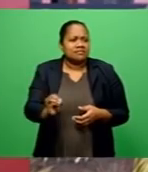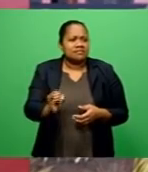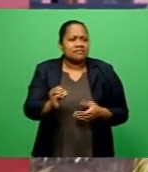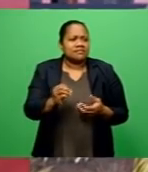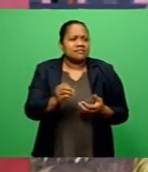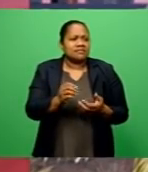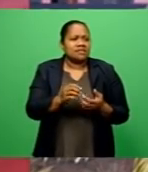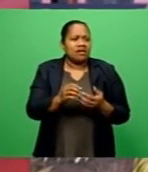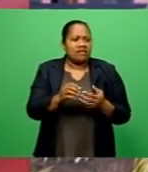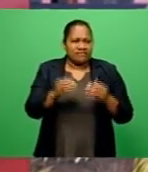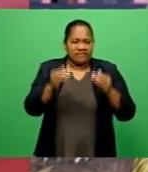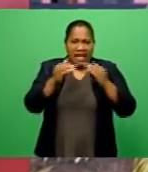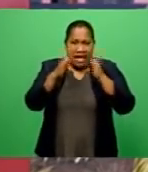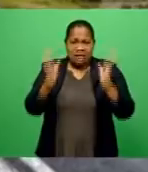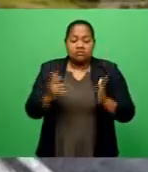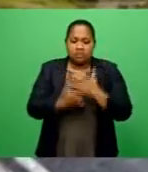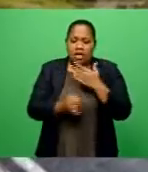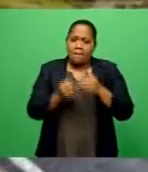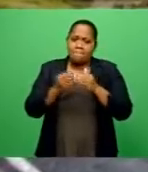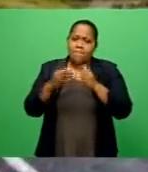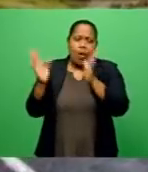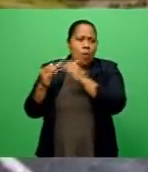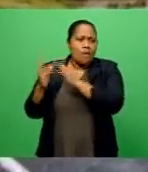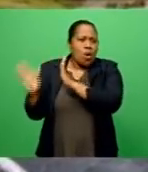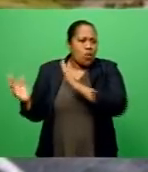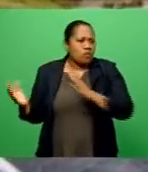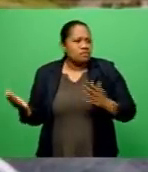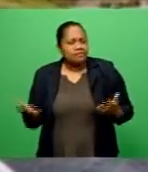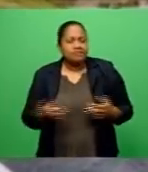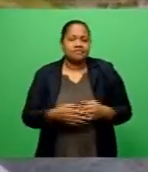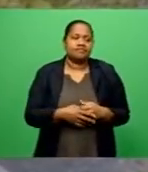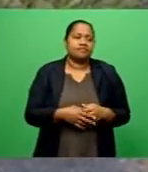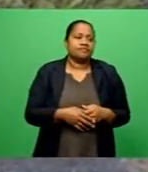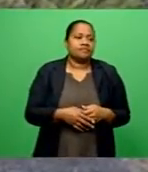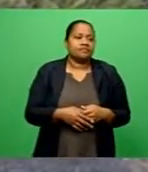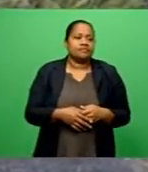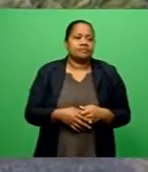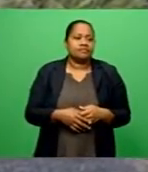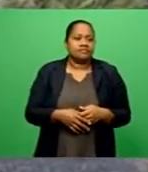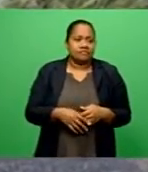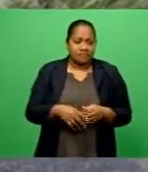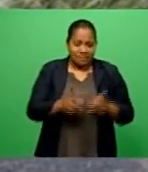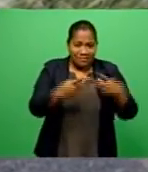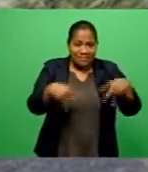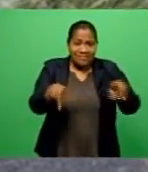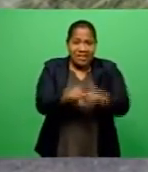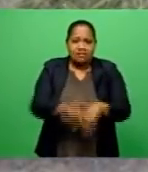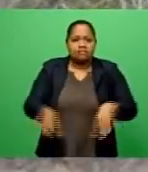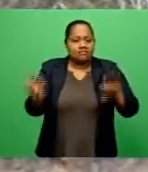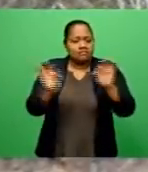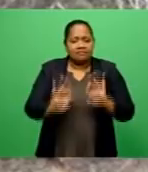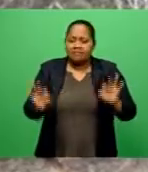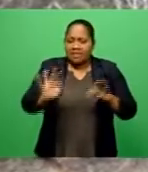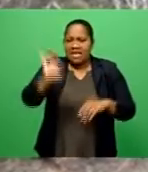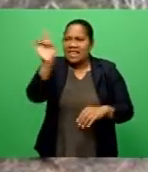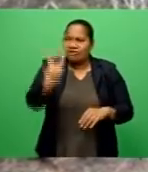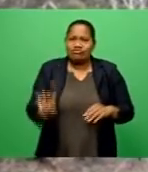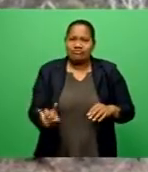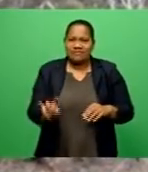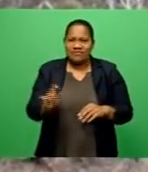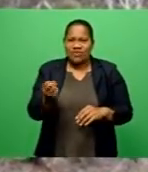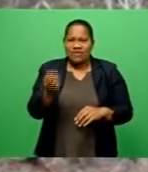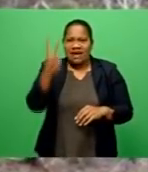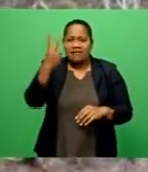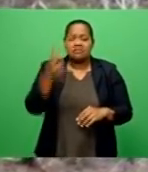the structure of the house being blown away. Belengor and Naviria have no electricity and water supply. Venina Rakotonga,